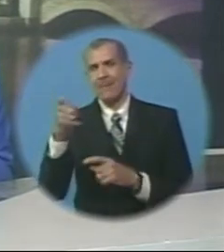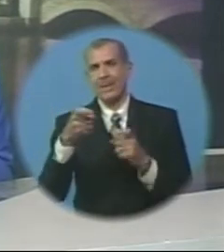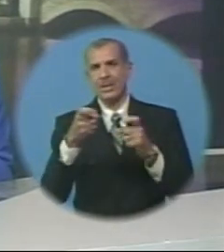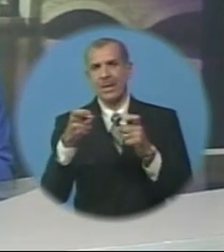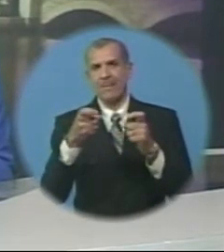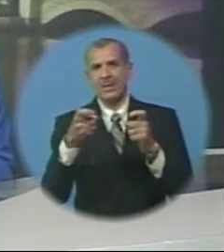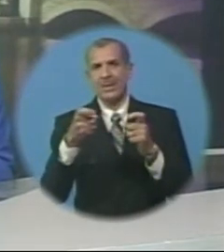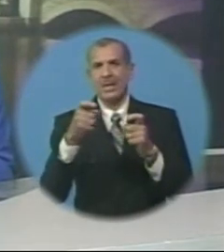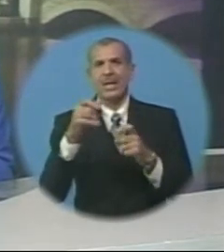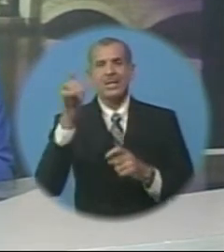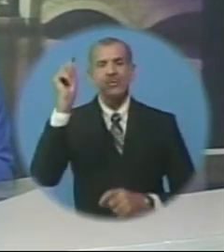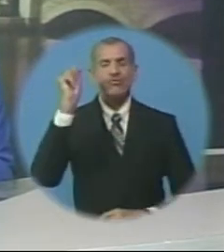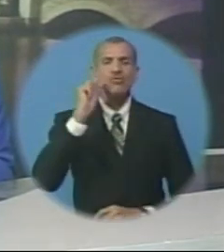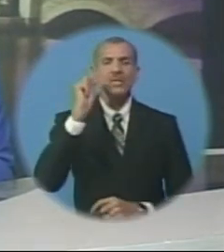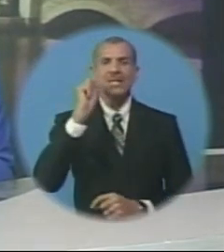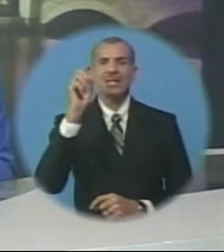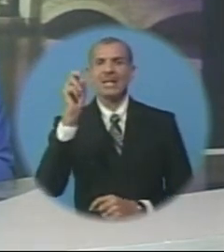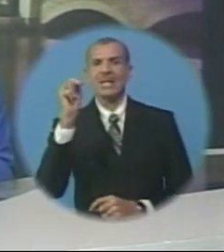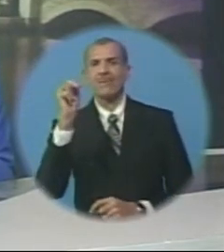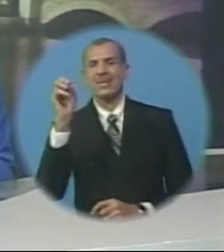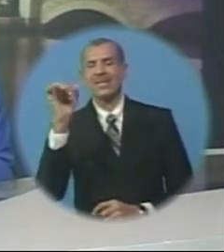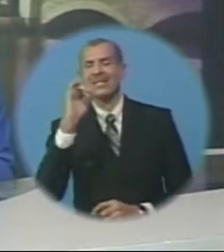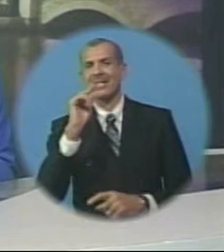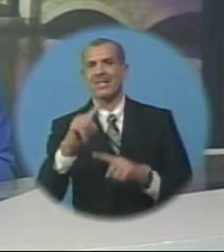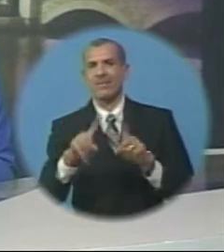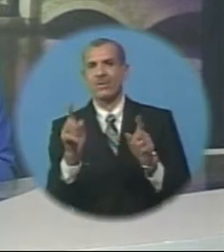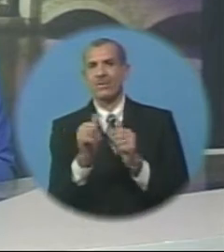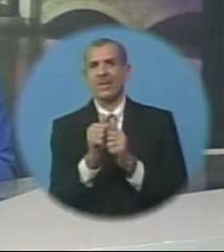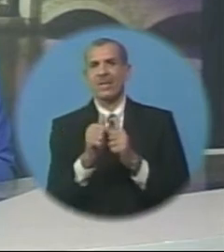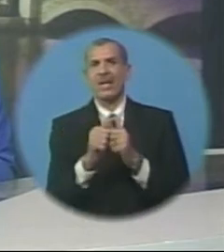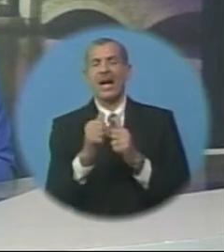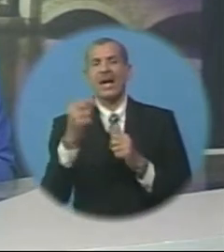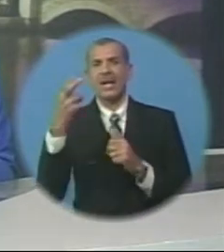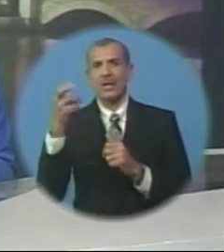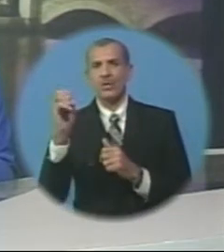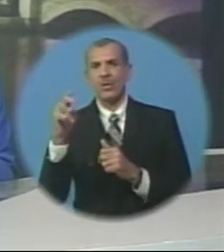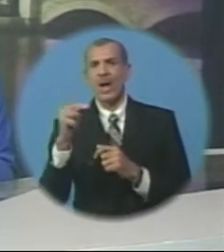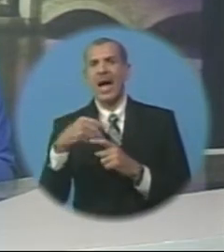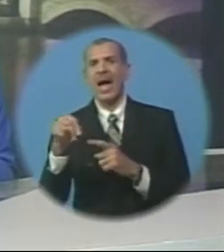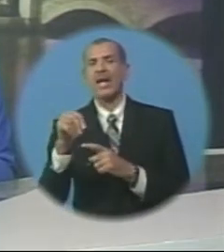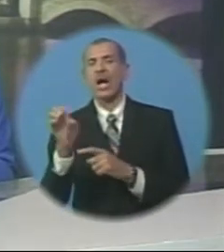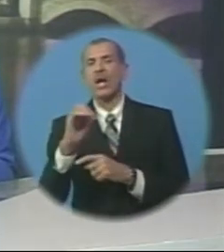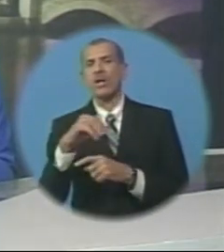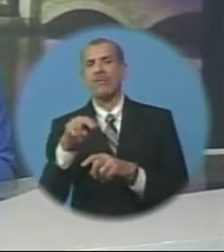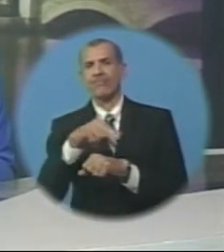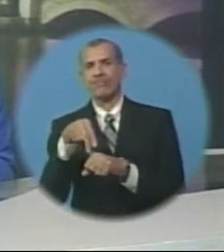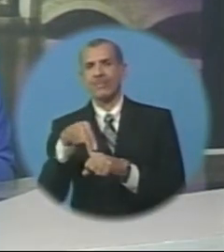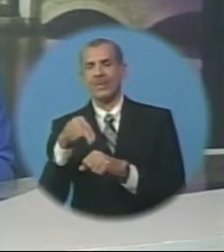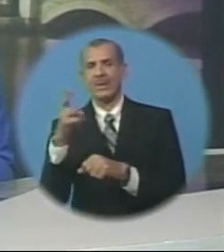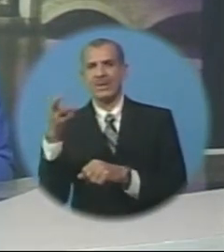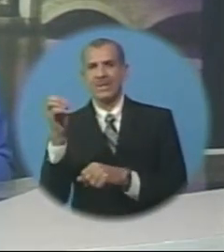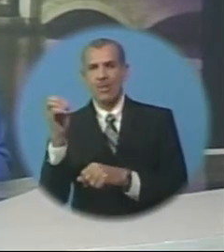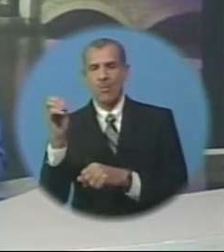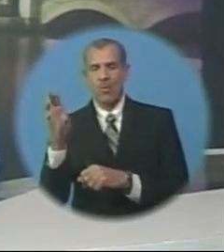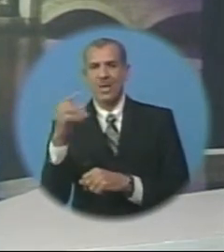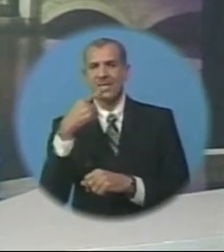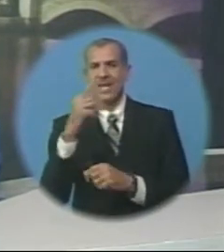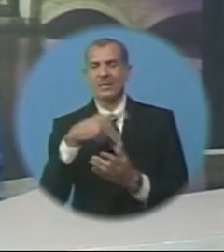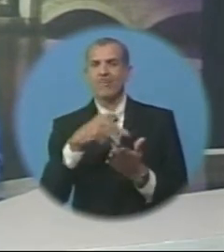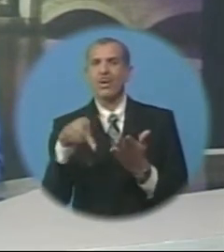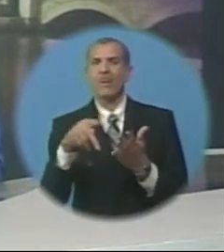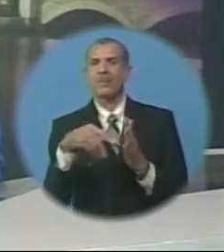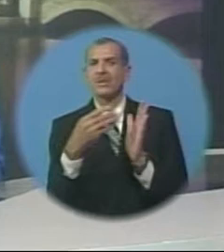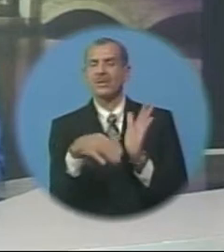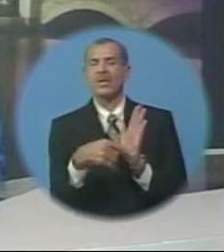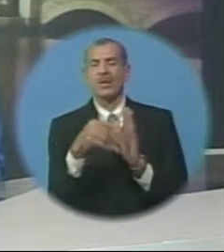Courts Barbados, Tricia Tanis, says there is a difference between an actual hero and an ordinary hero. She says the program is designed